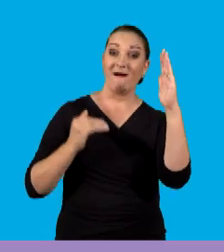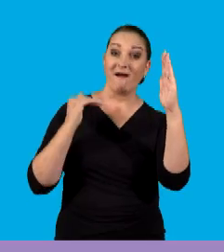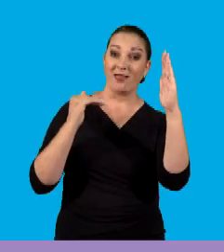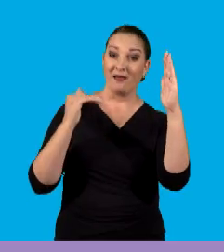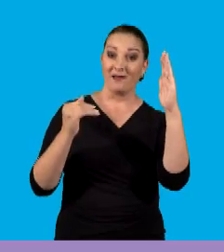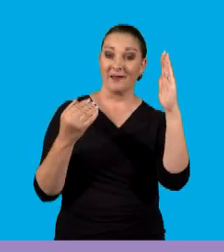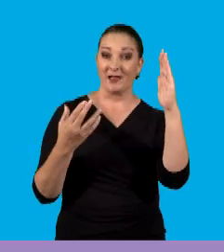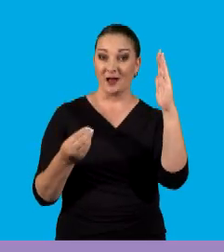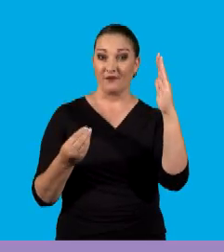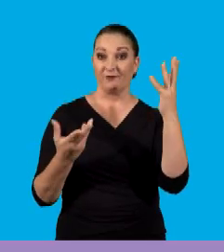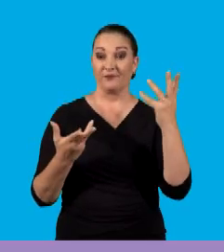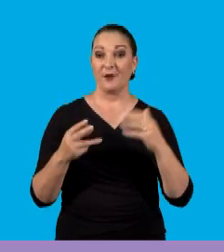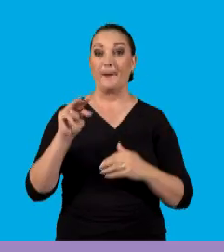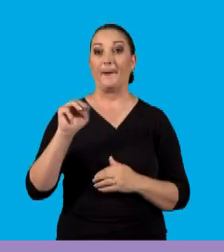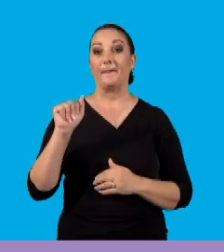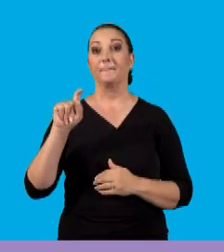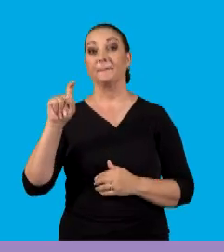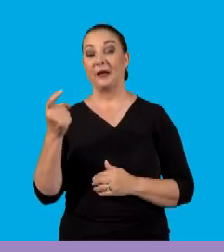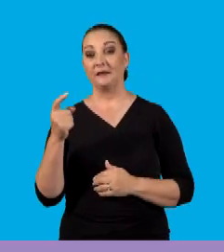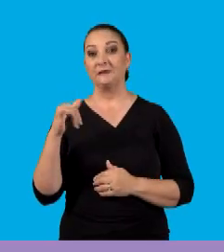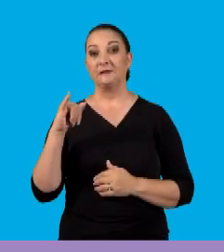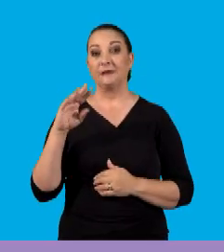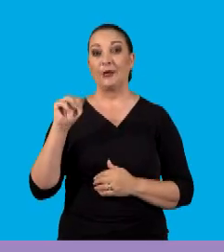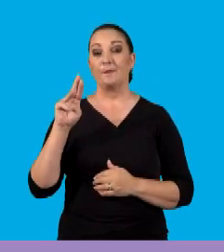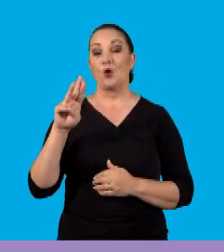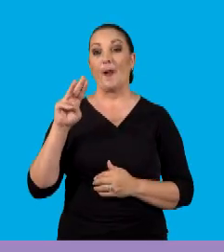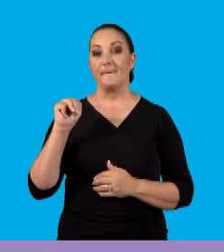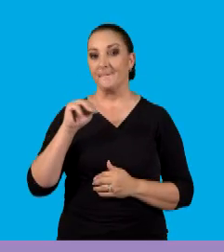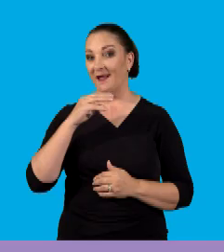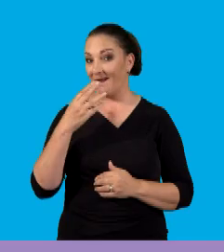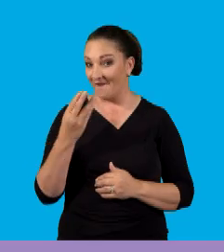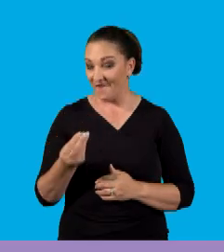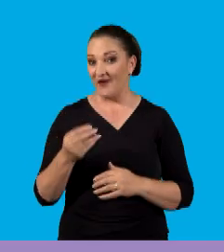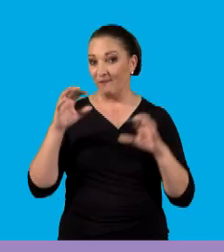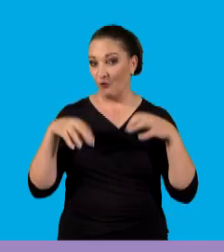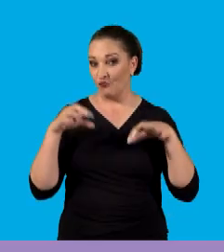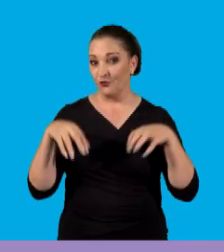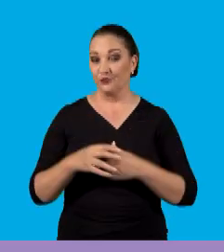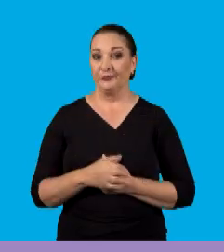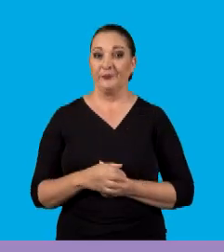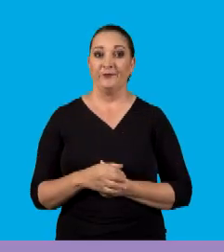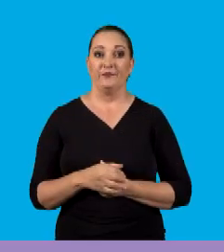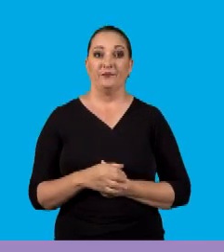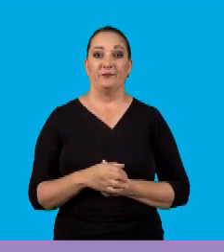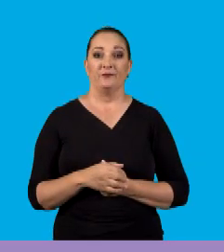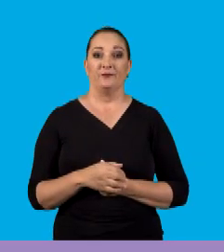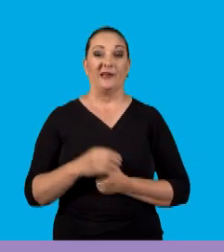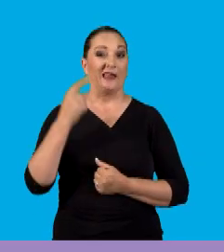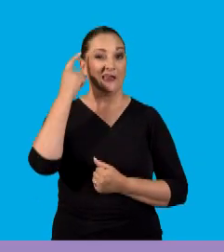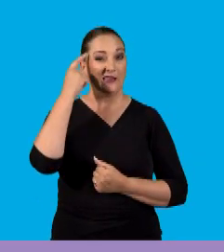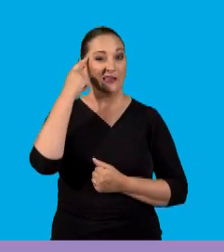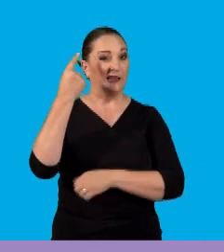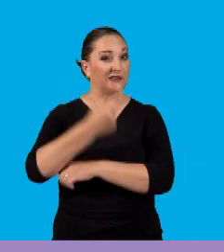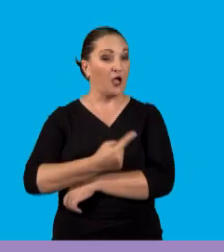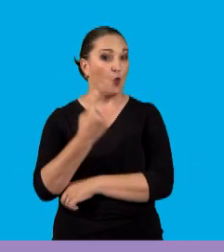highest or the maximum amount of rainfall? If you are thinking of day number